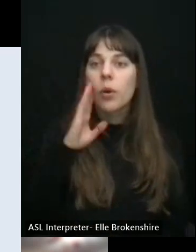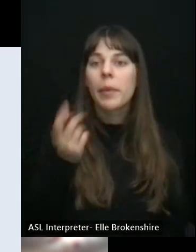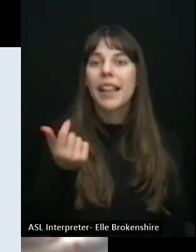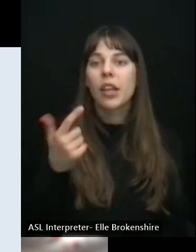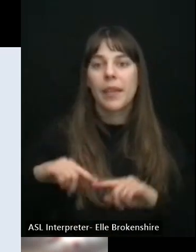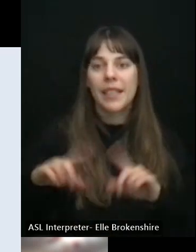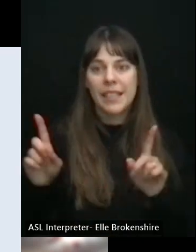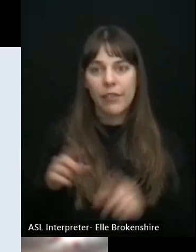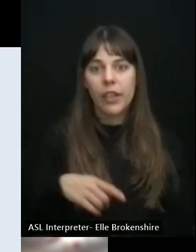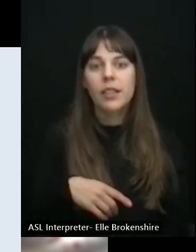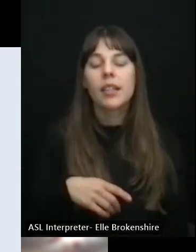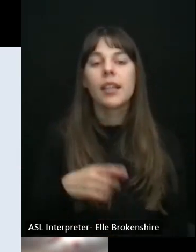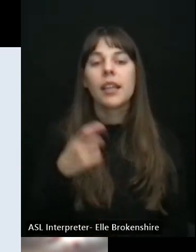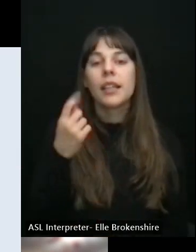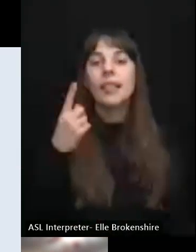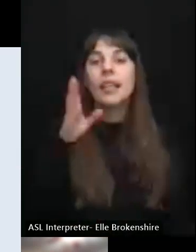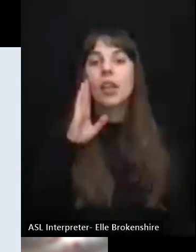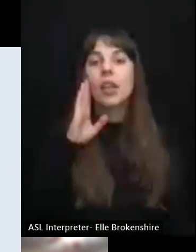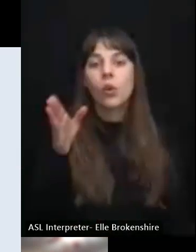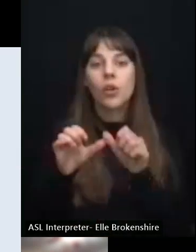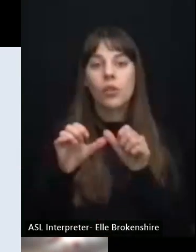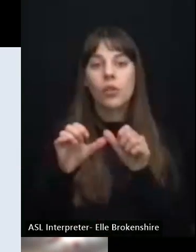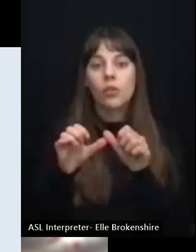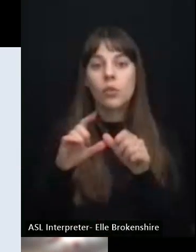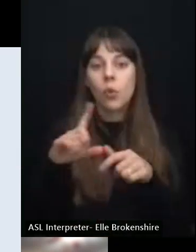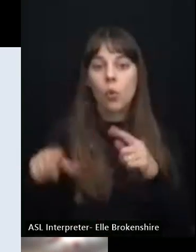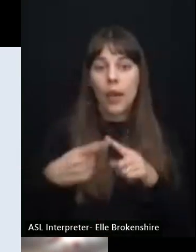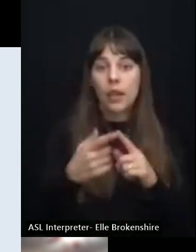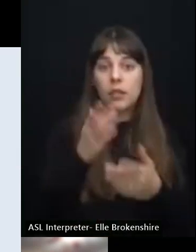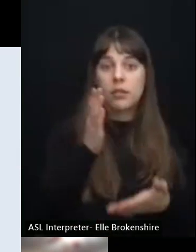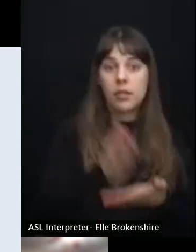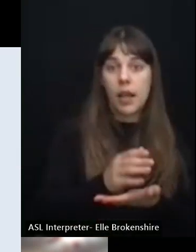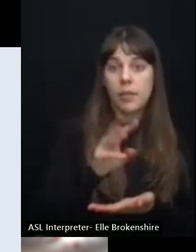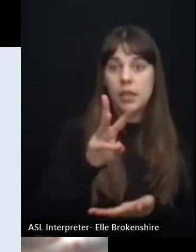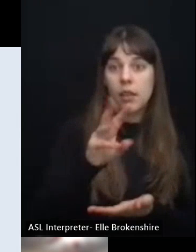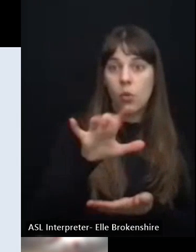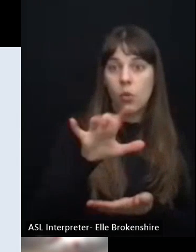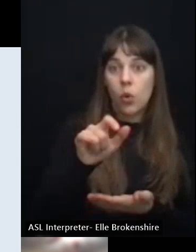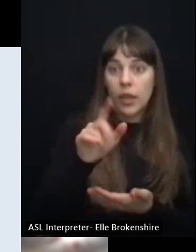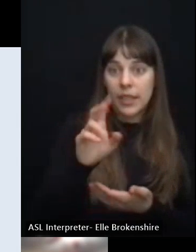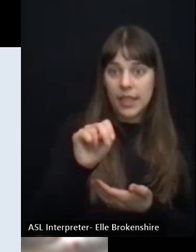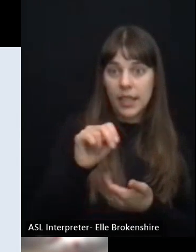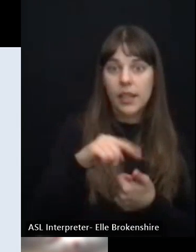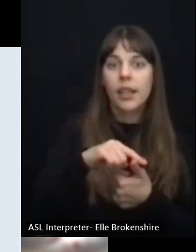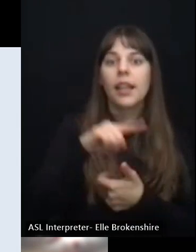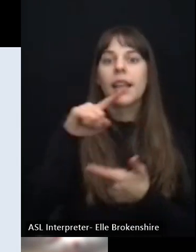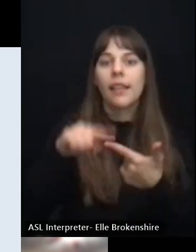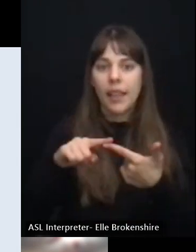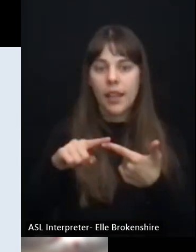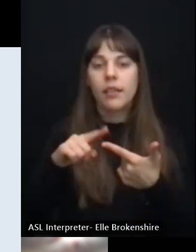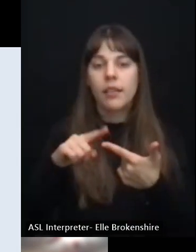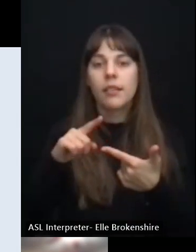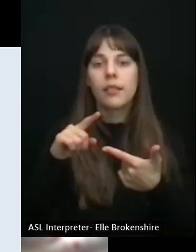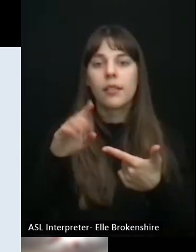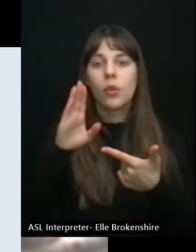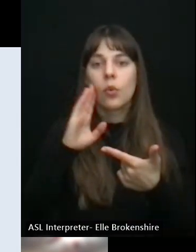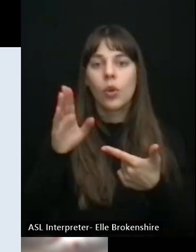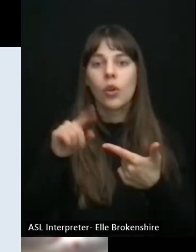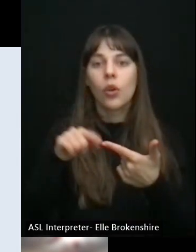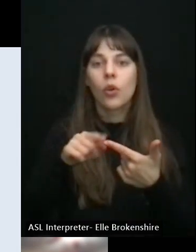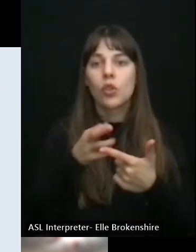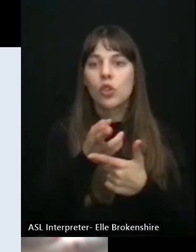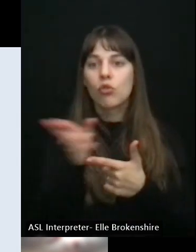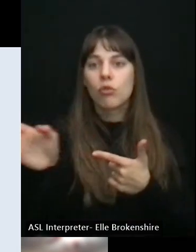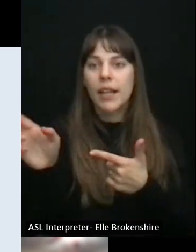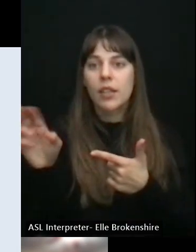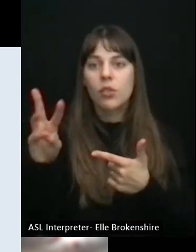Junction. So it's just going to continue inbound via Warrington, Arlington, and then Carson to Smithfield. And then on the